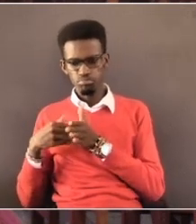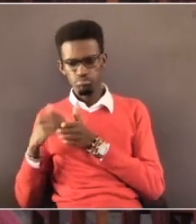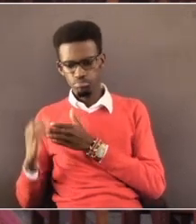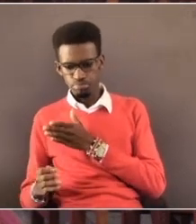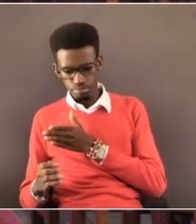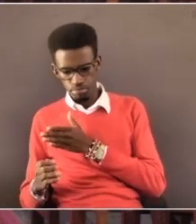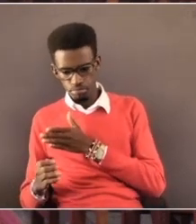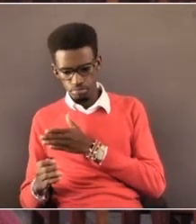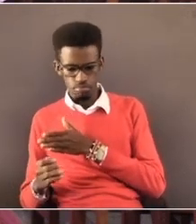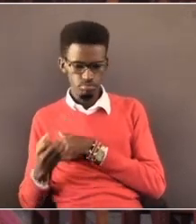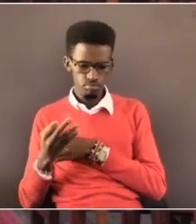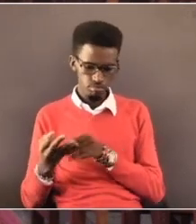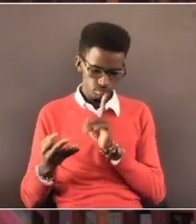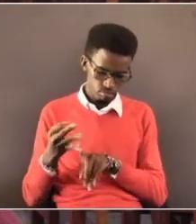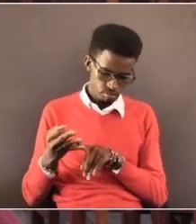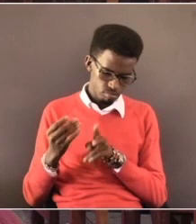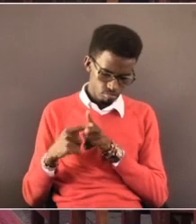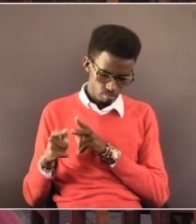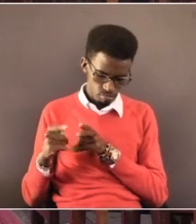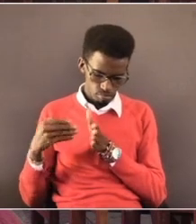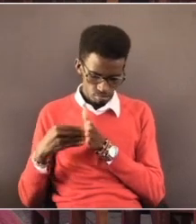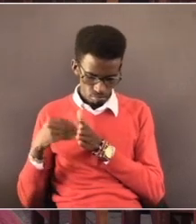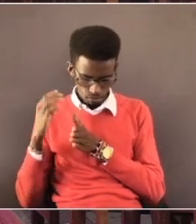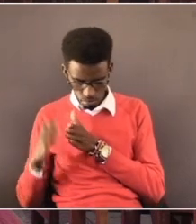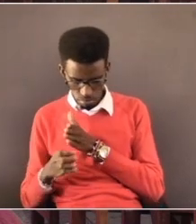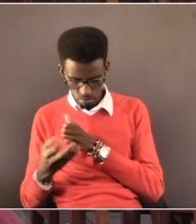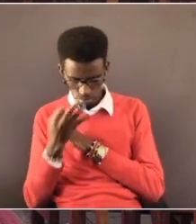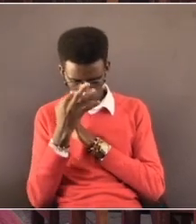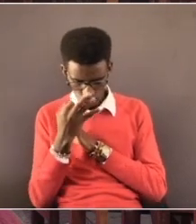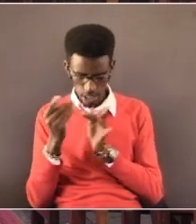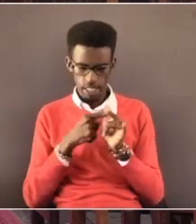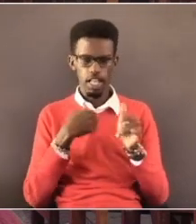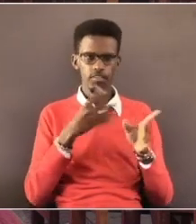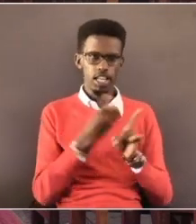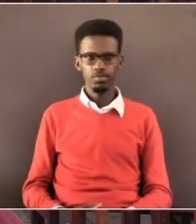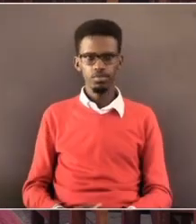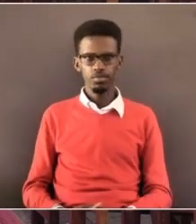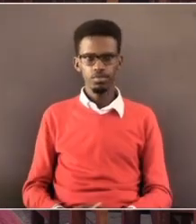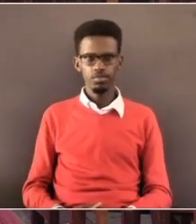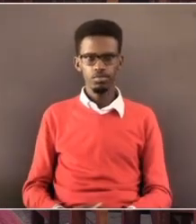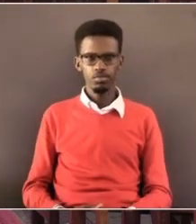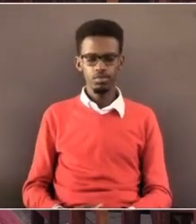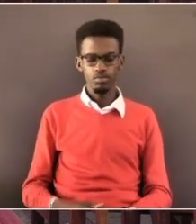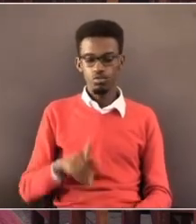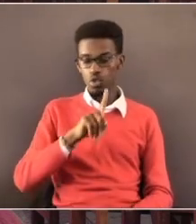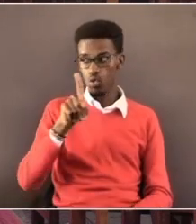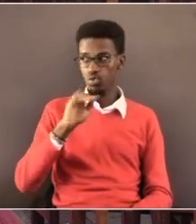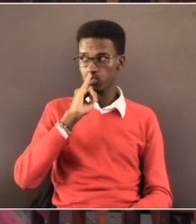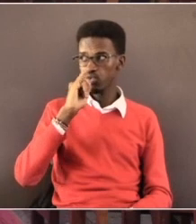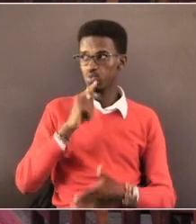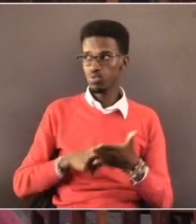end. And in a relationship, it will take different shapes. The question